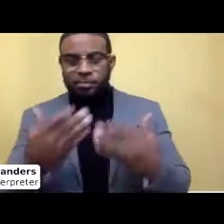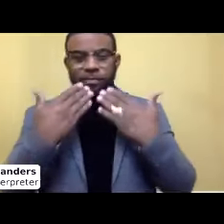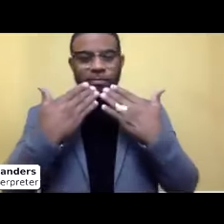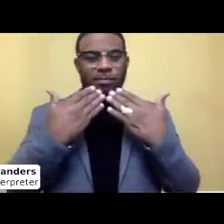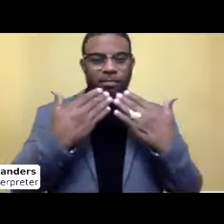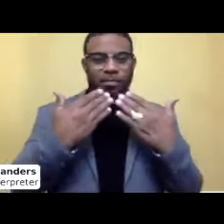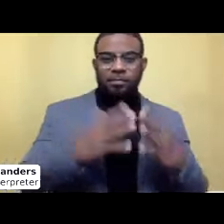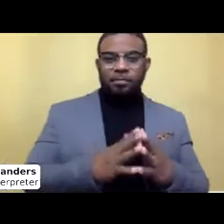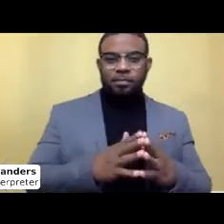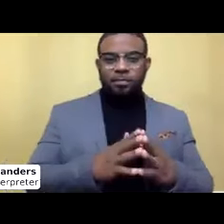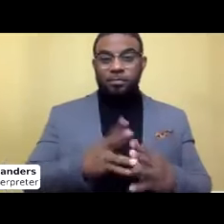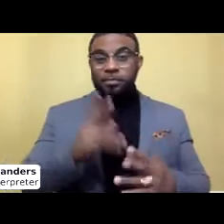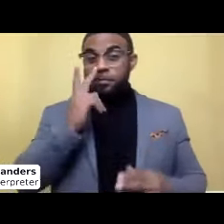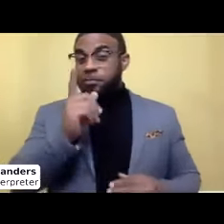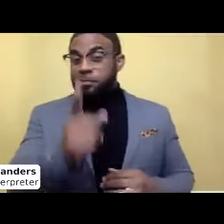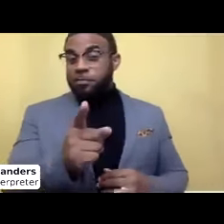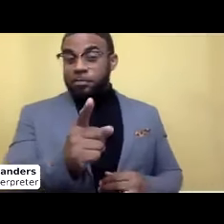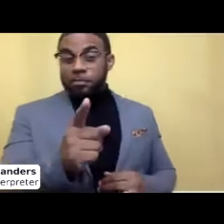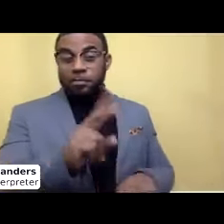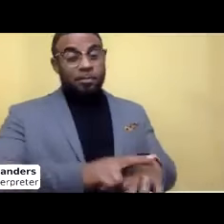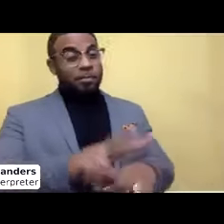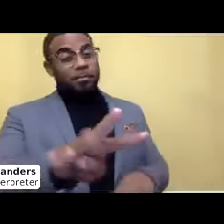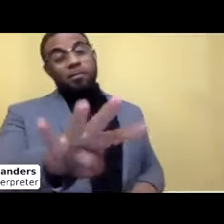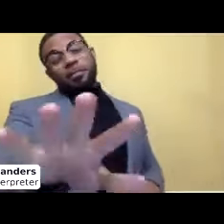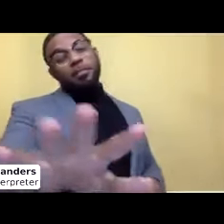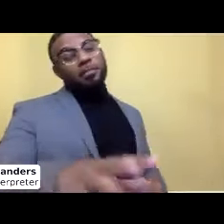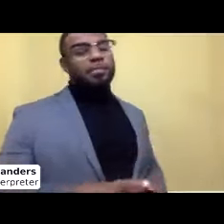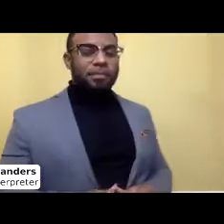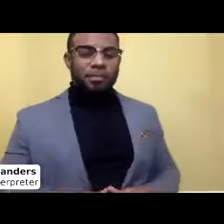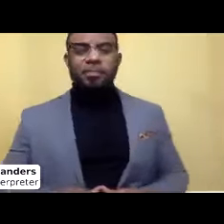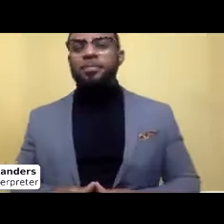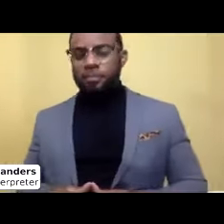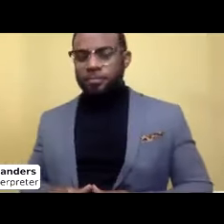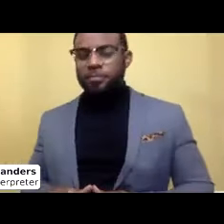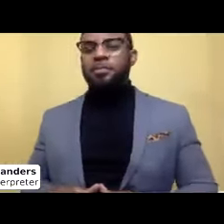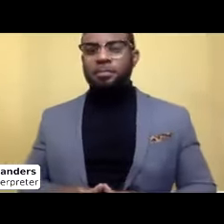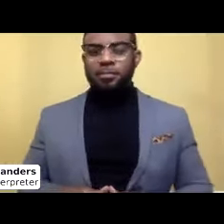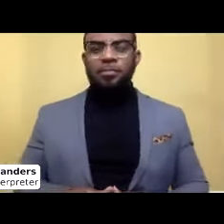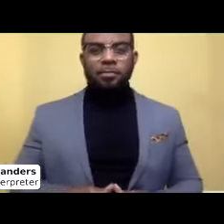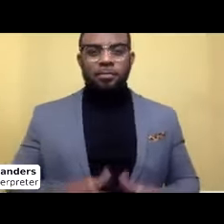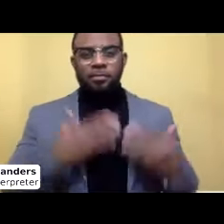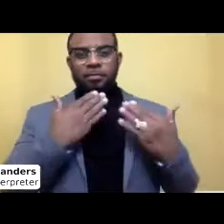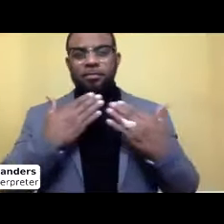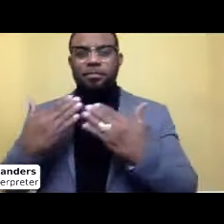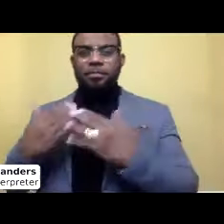you so much, and we will see you at 2:45. Thank you. Thank you.